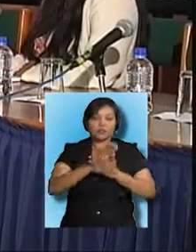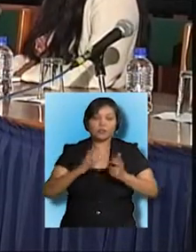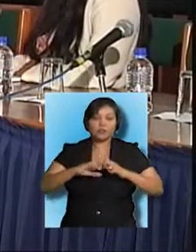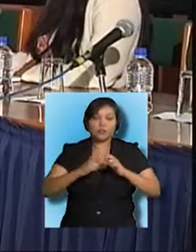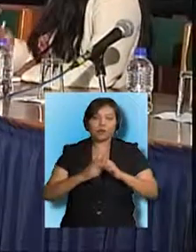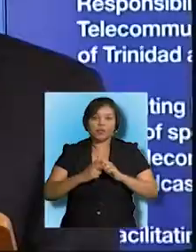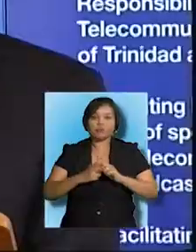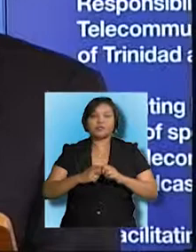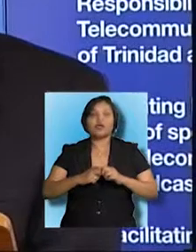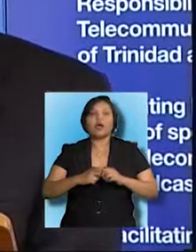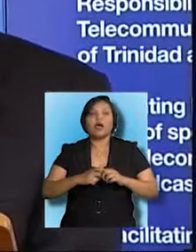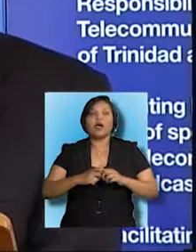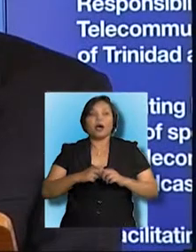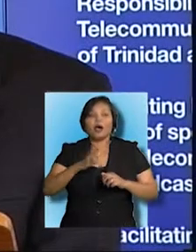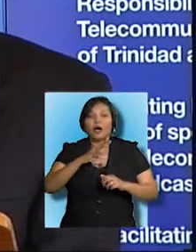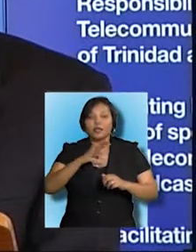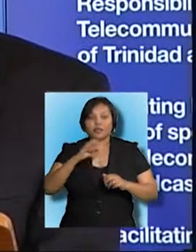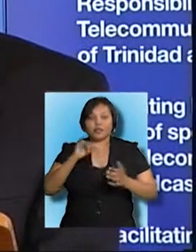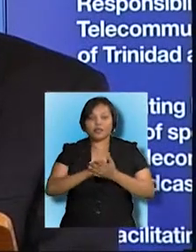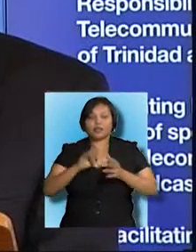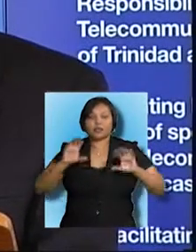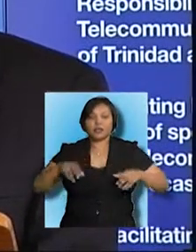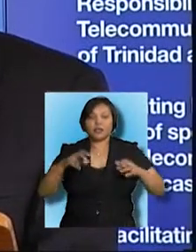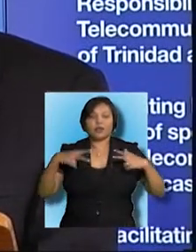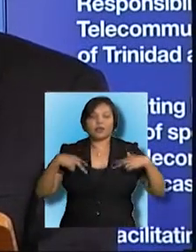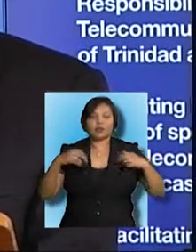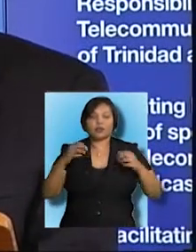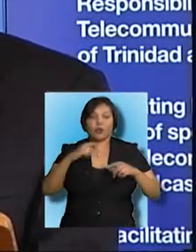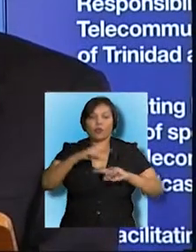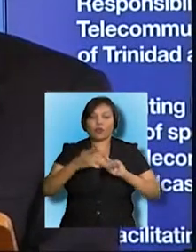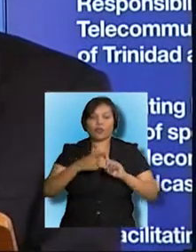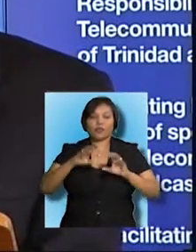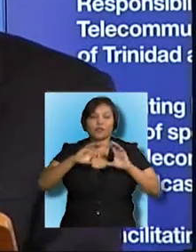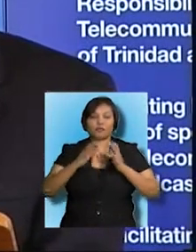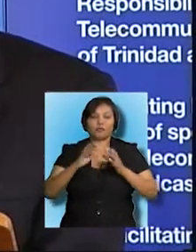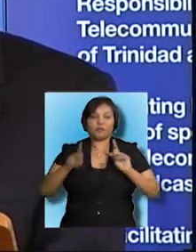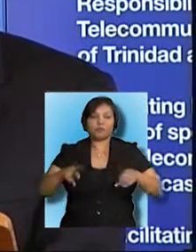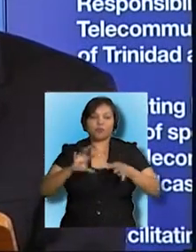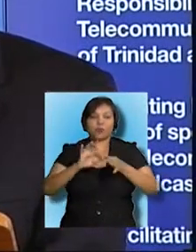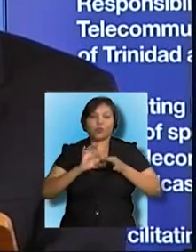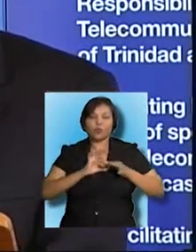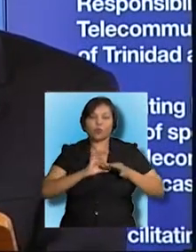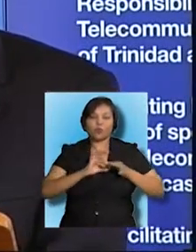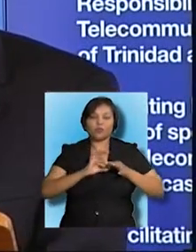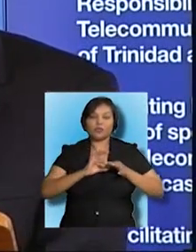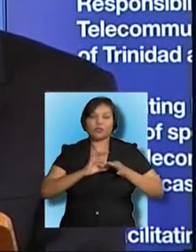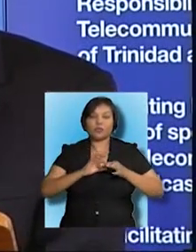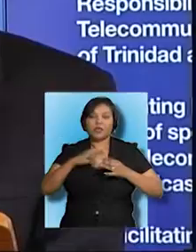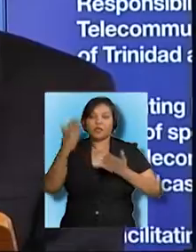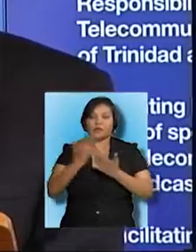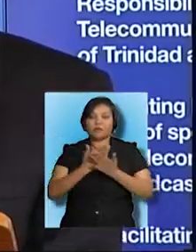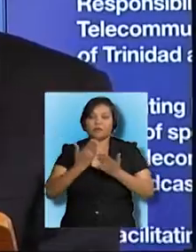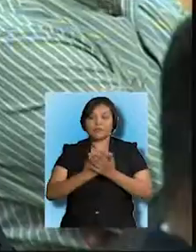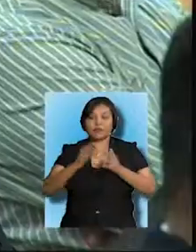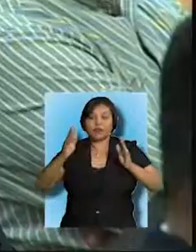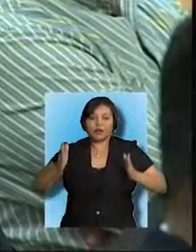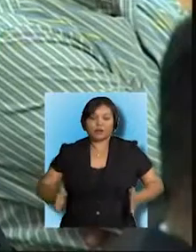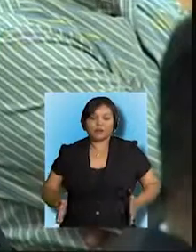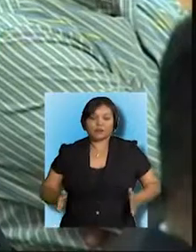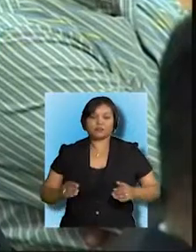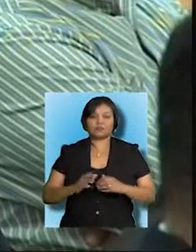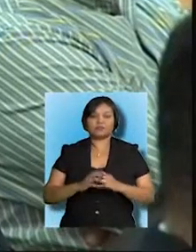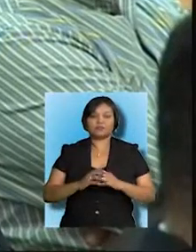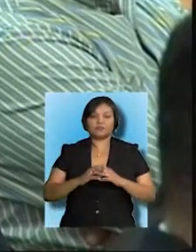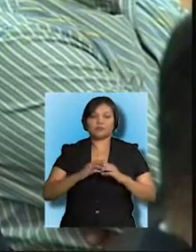media ownership in our Twin Island state. Mr. Chris C. Charan, Chief Executive Officer at the